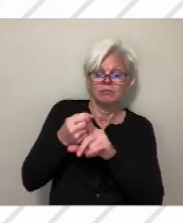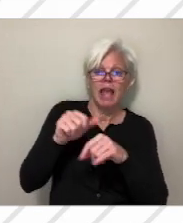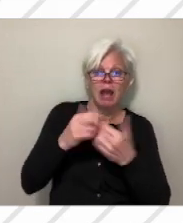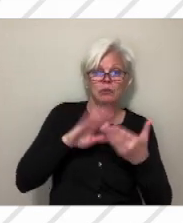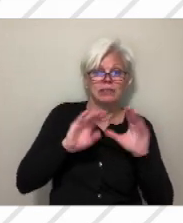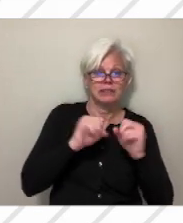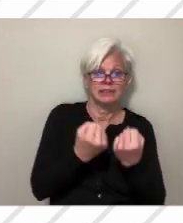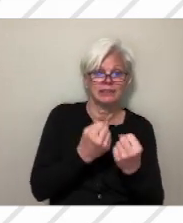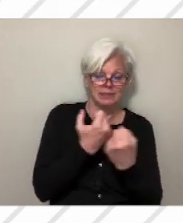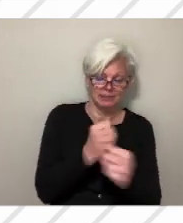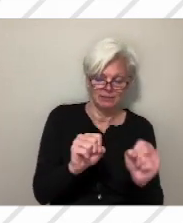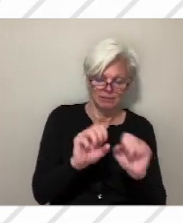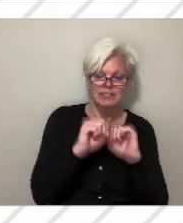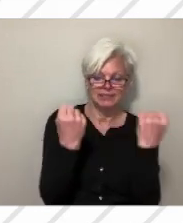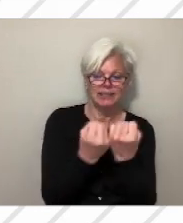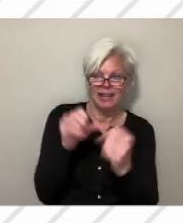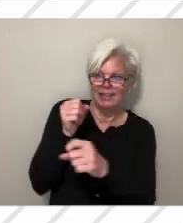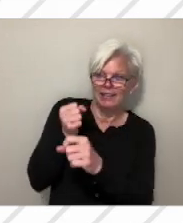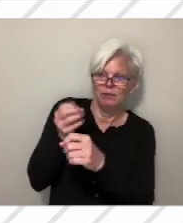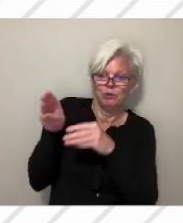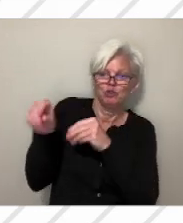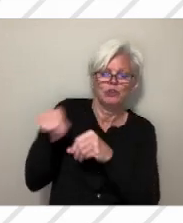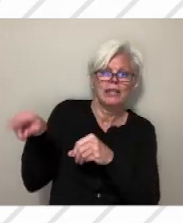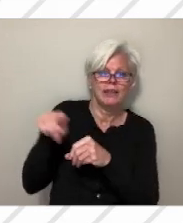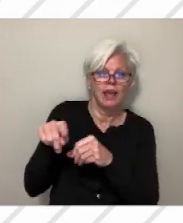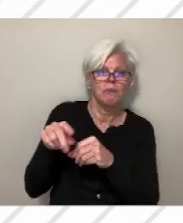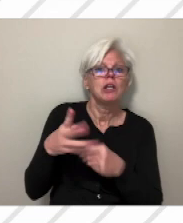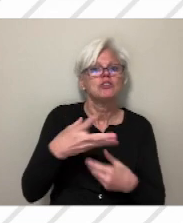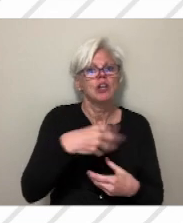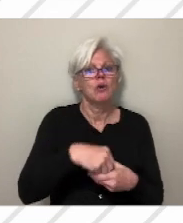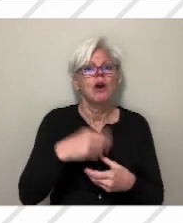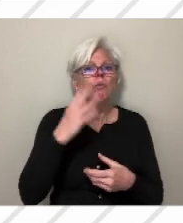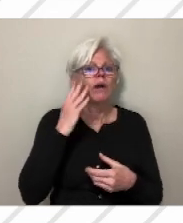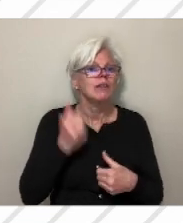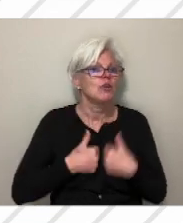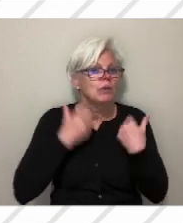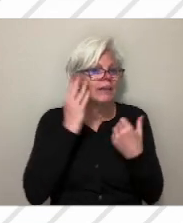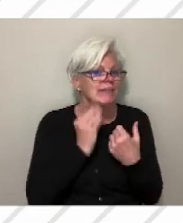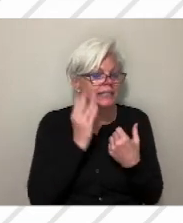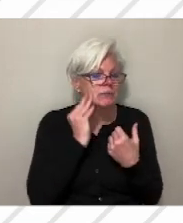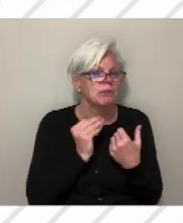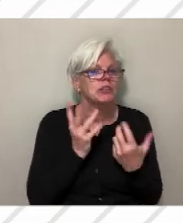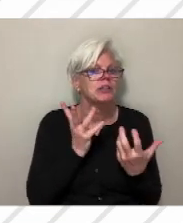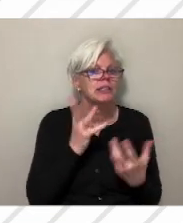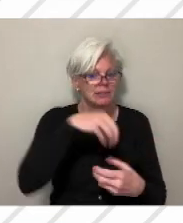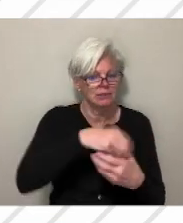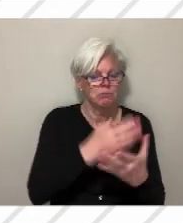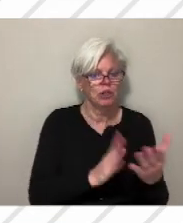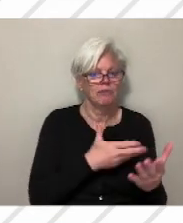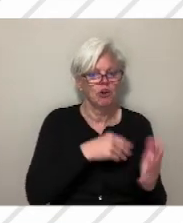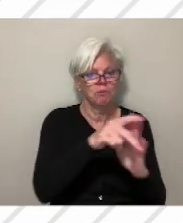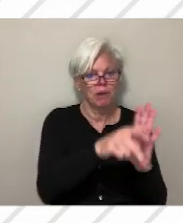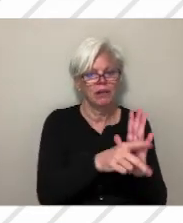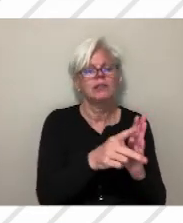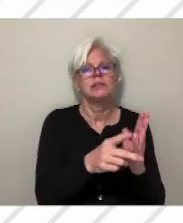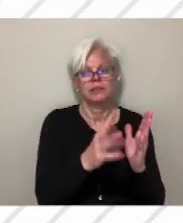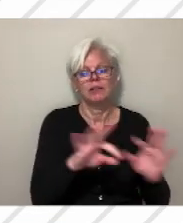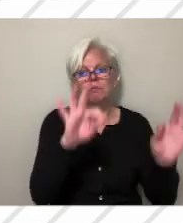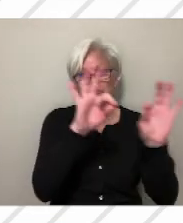so incorporating the lived experience into our policies is really important. And the most effective policies and programs have done just